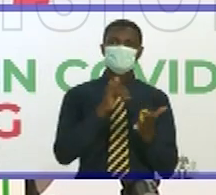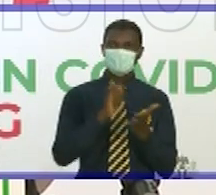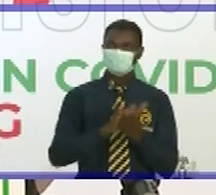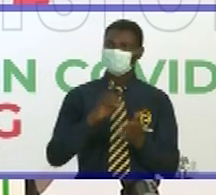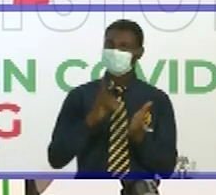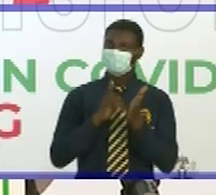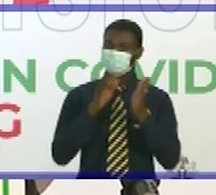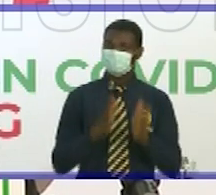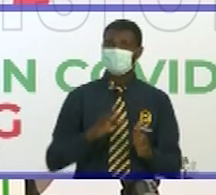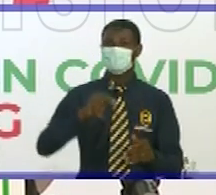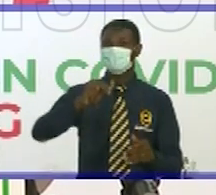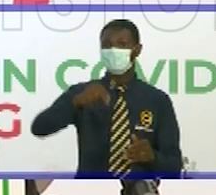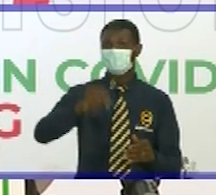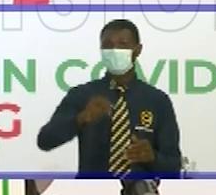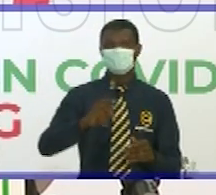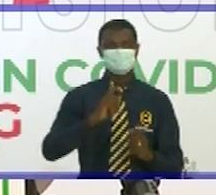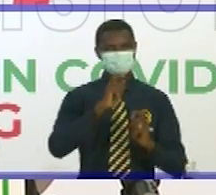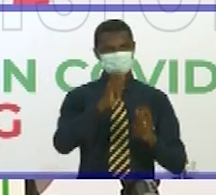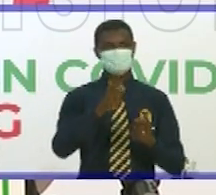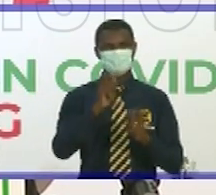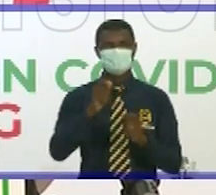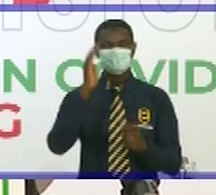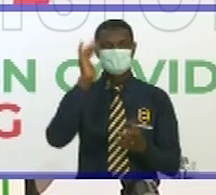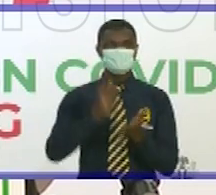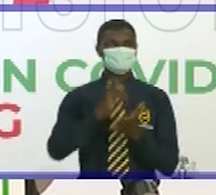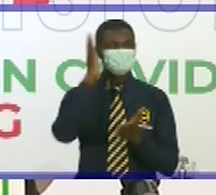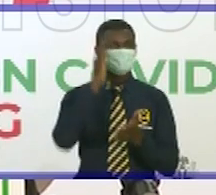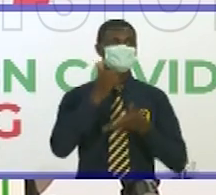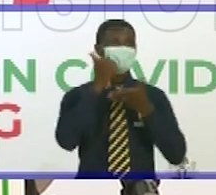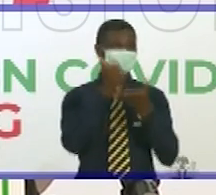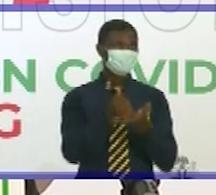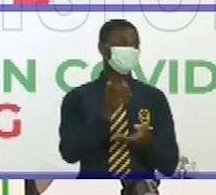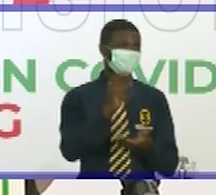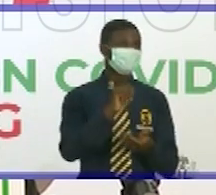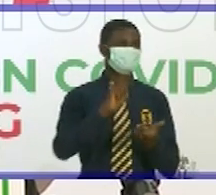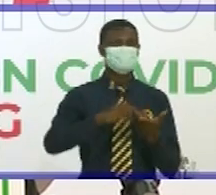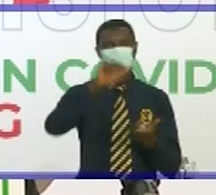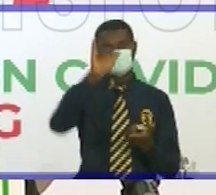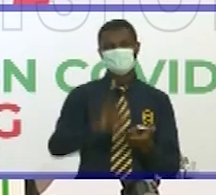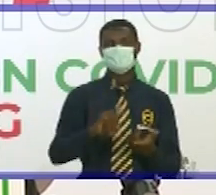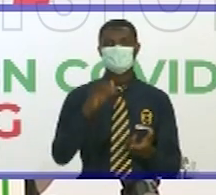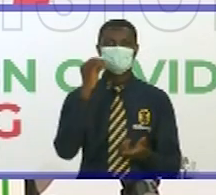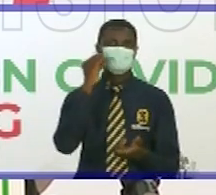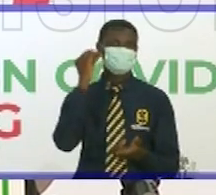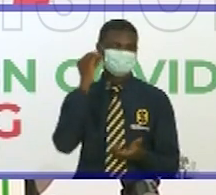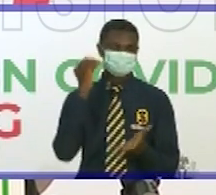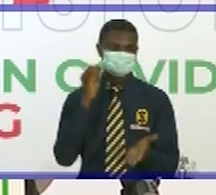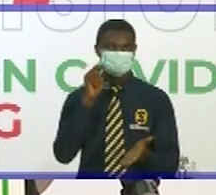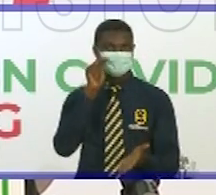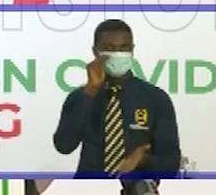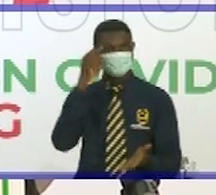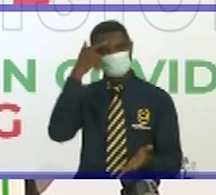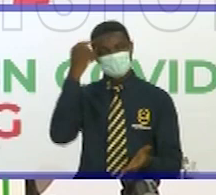je ki won duro sibi nitori pe ta ba se be awon to ma lo won a se ma